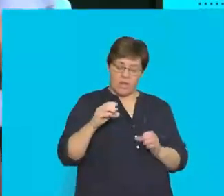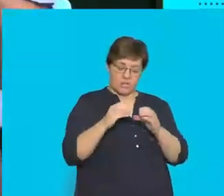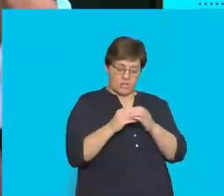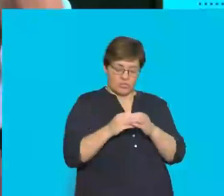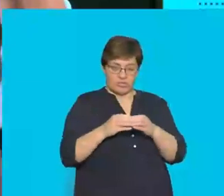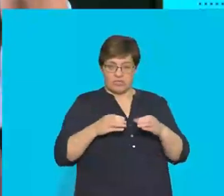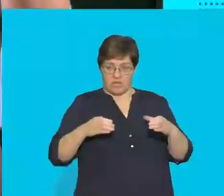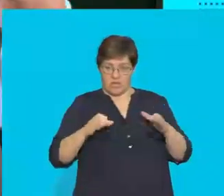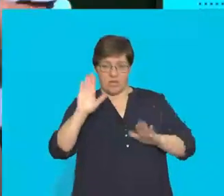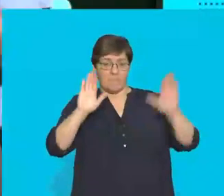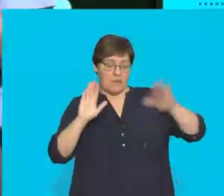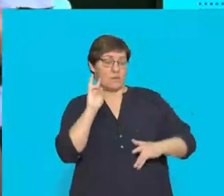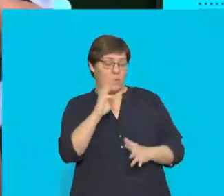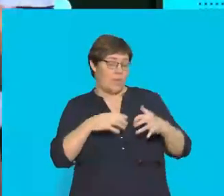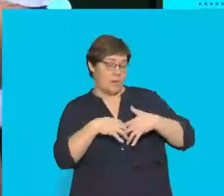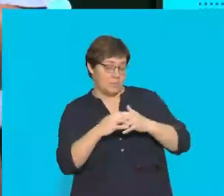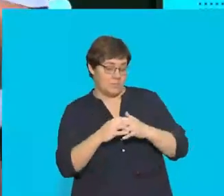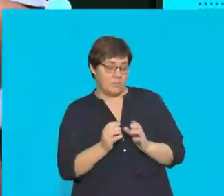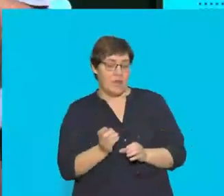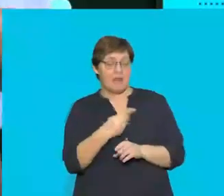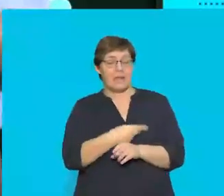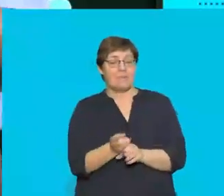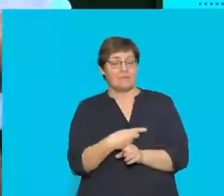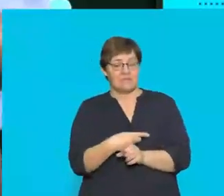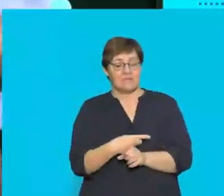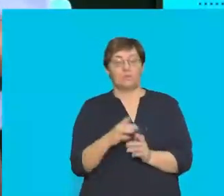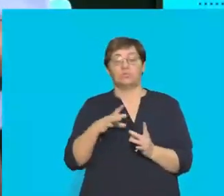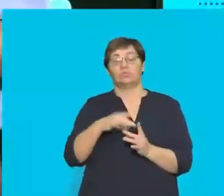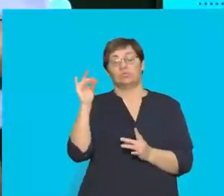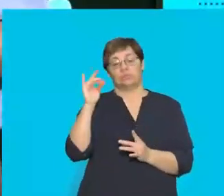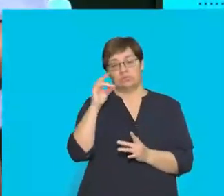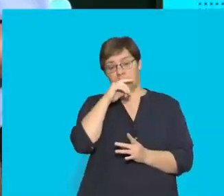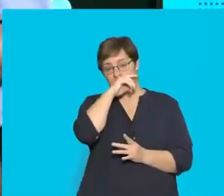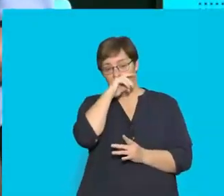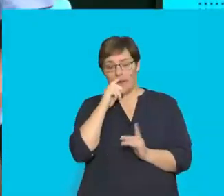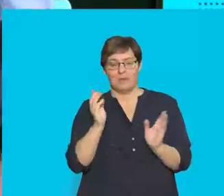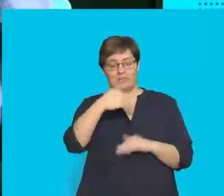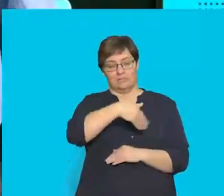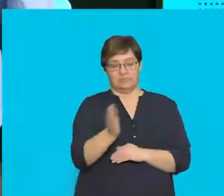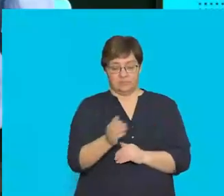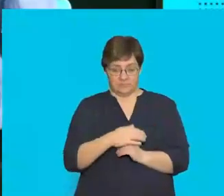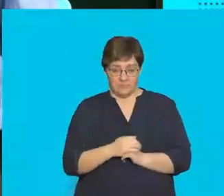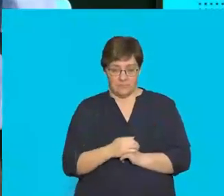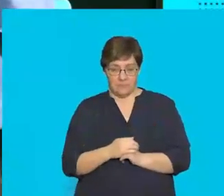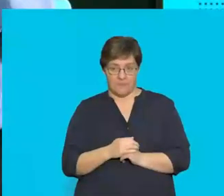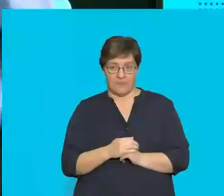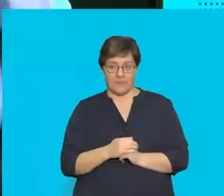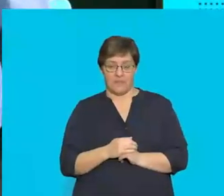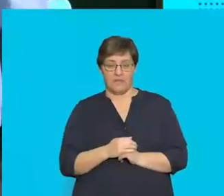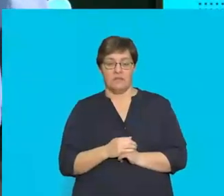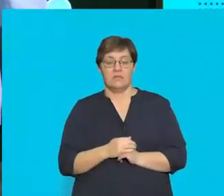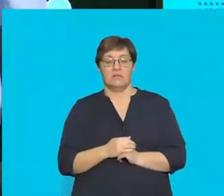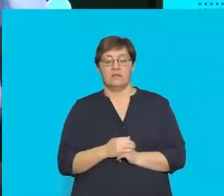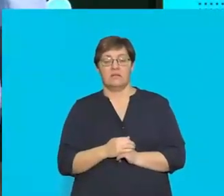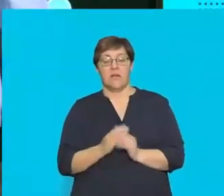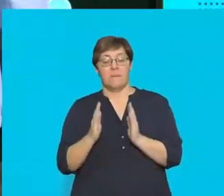is that the compass shows us the direction of the magnetic field. Now, it's very important that we